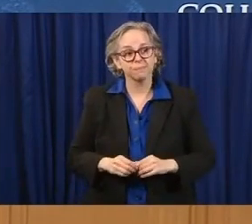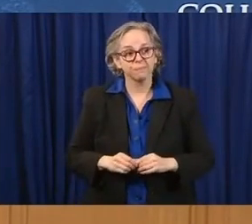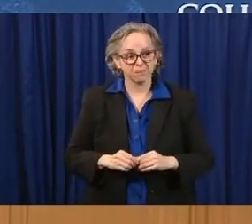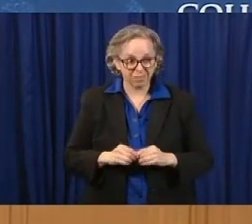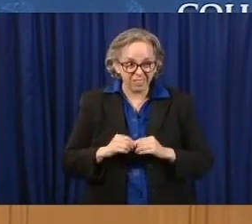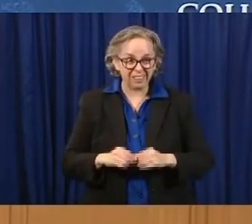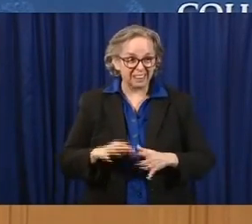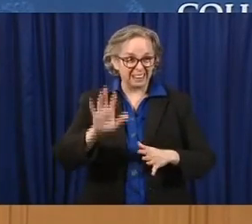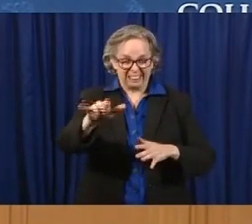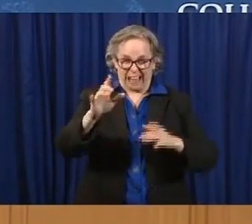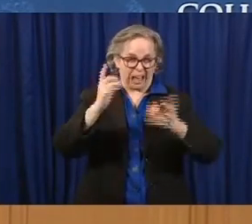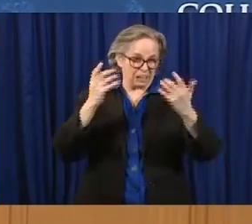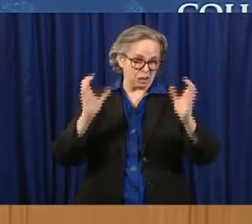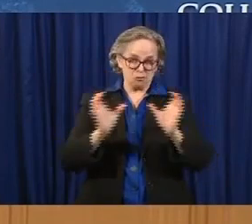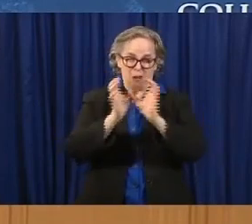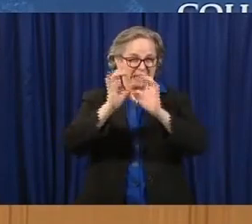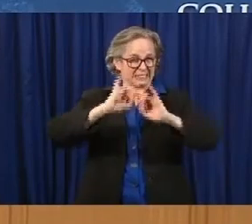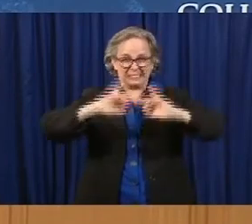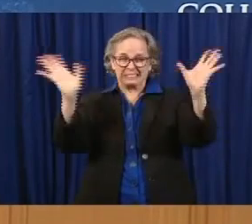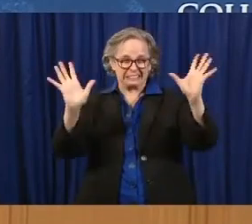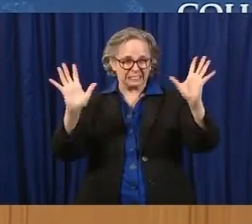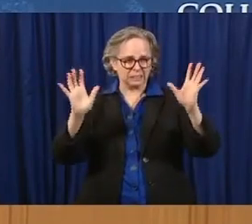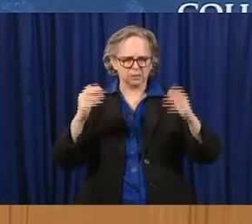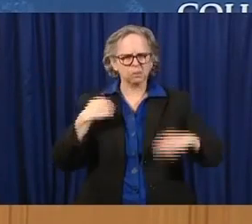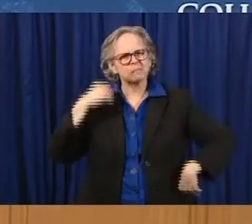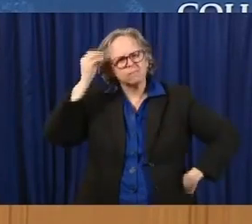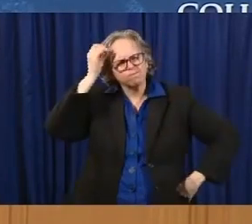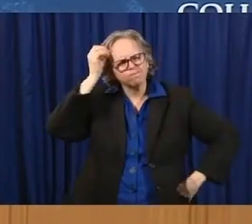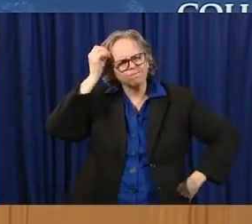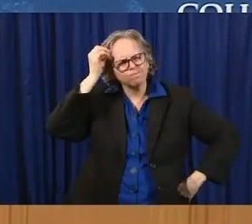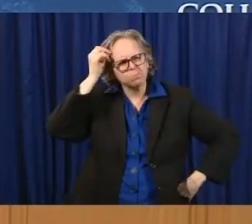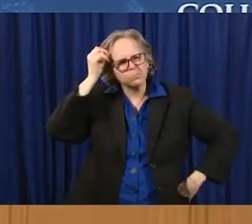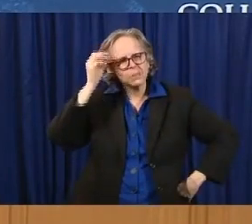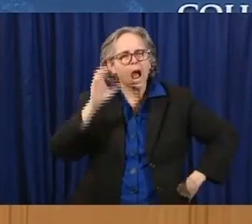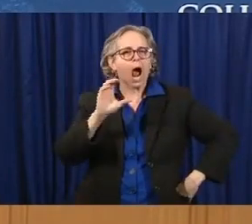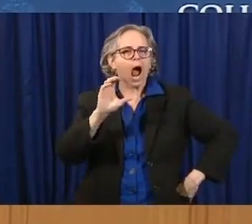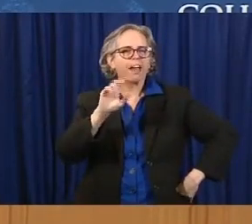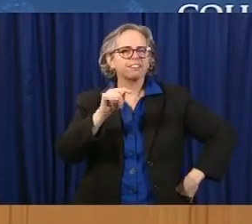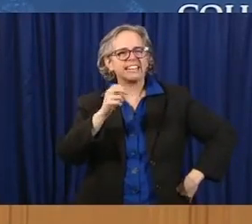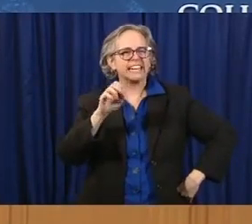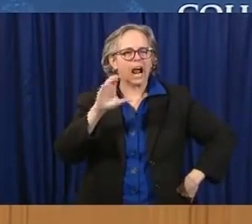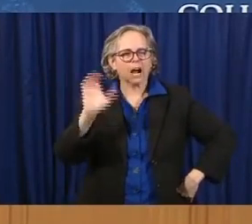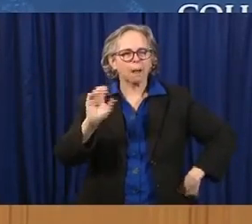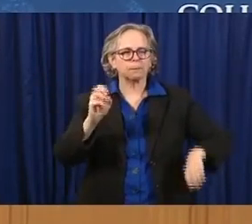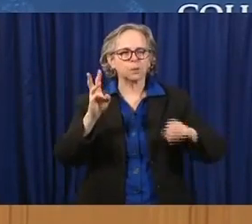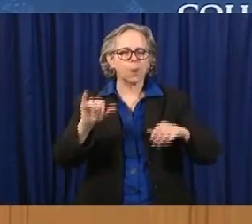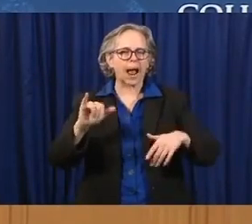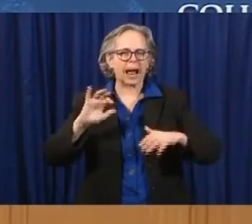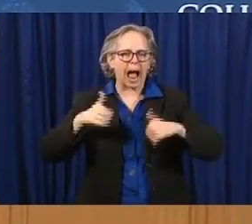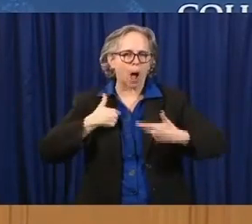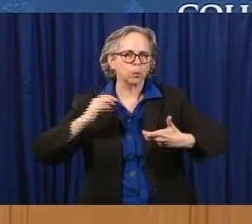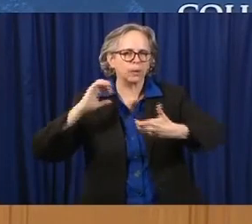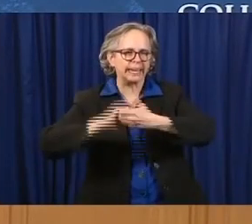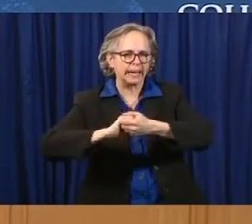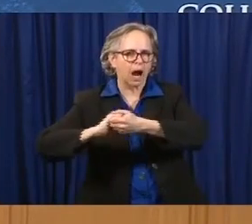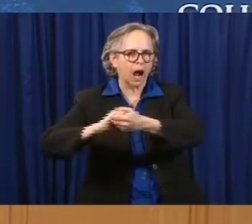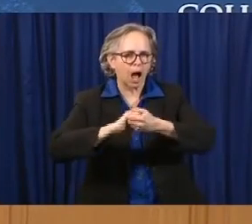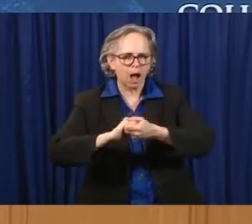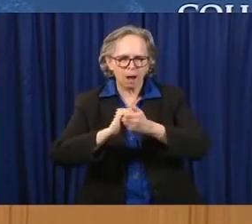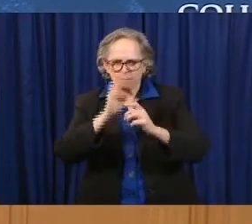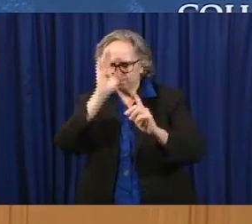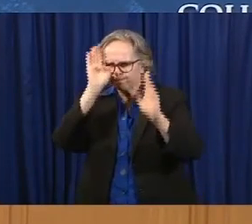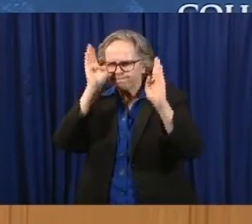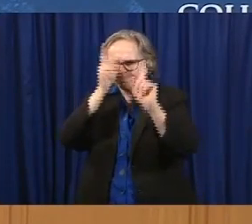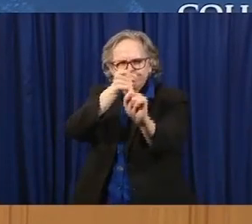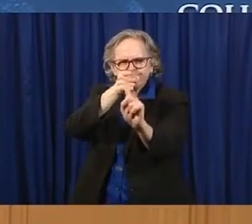how that Columbus way is so important. You know, collaboration and focusing on the common good. You've talked